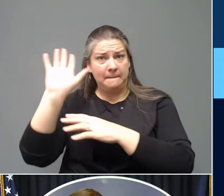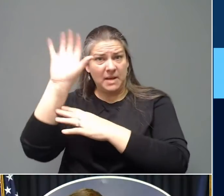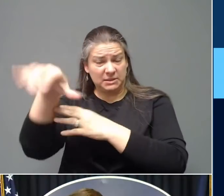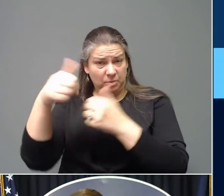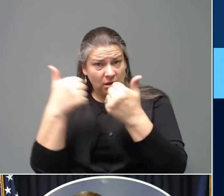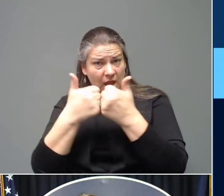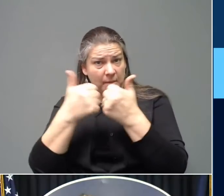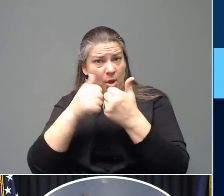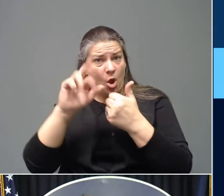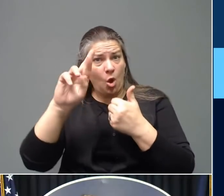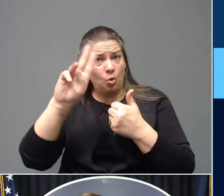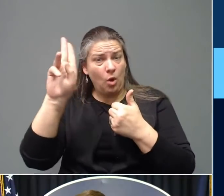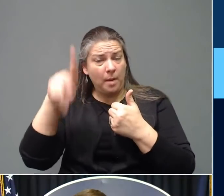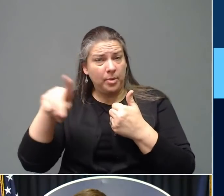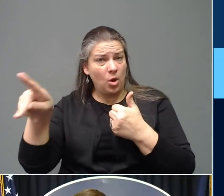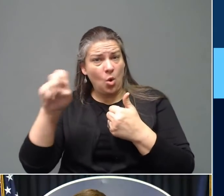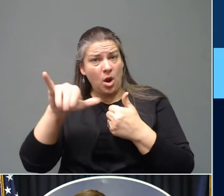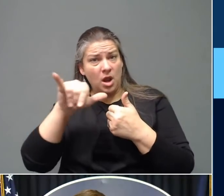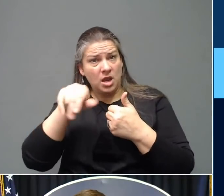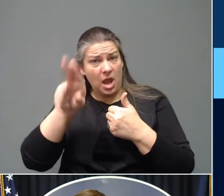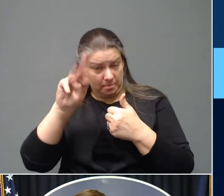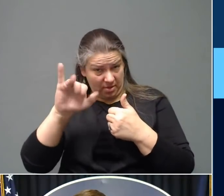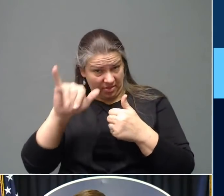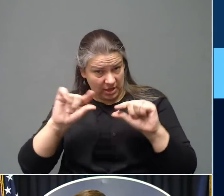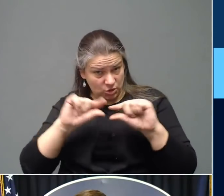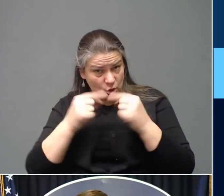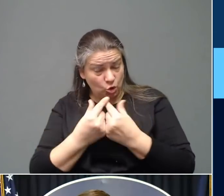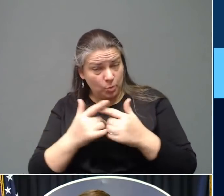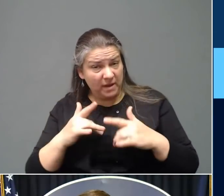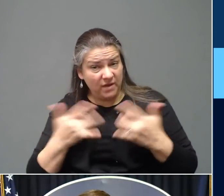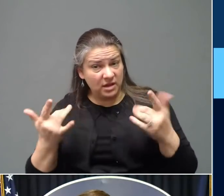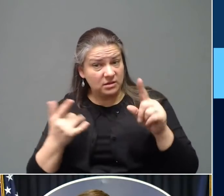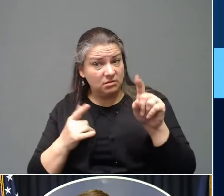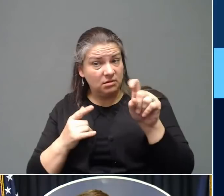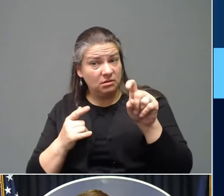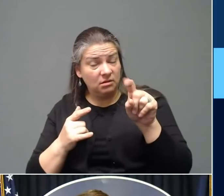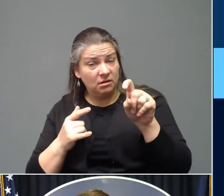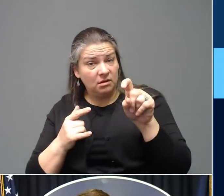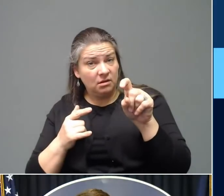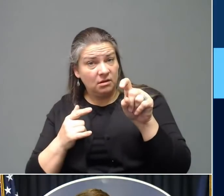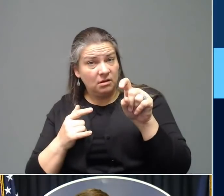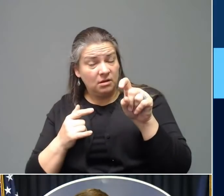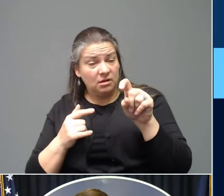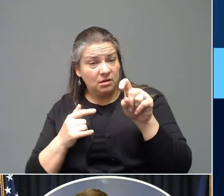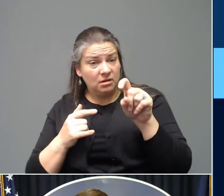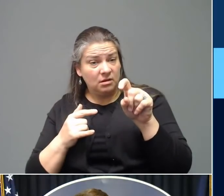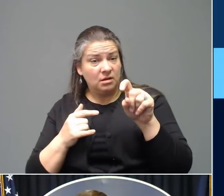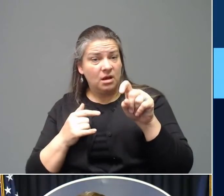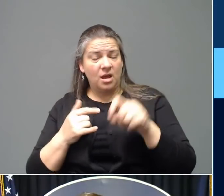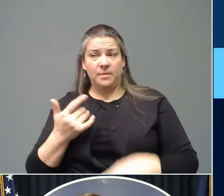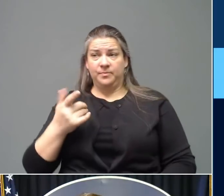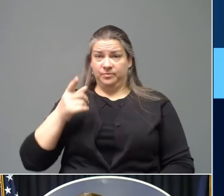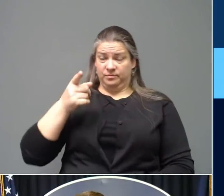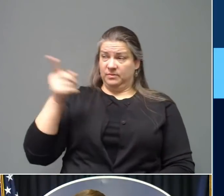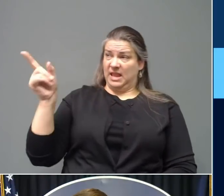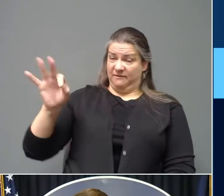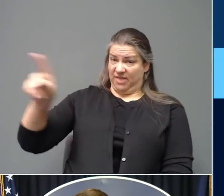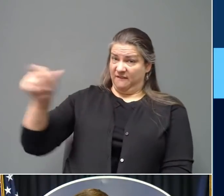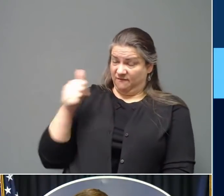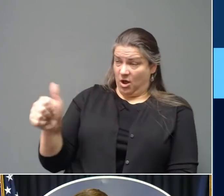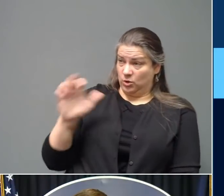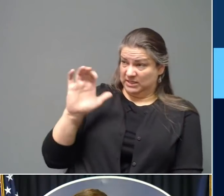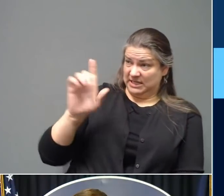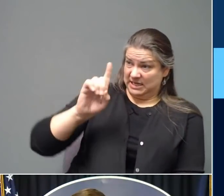or the Yum Center a group event? And would the inclusion of, quote, CDC guidelines into law